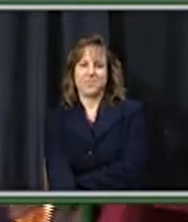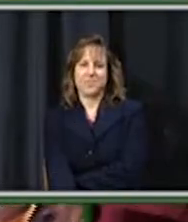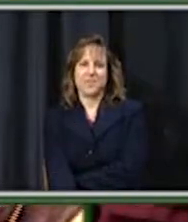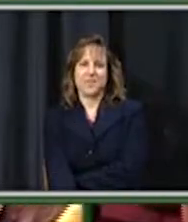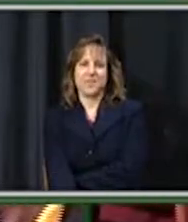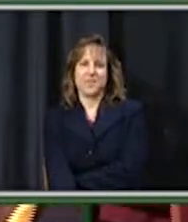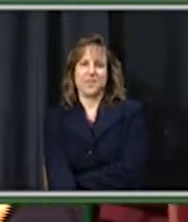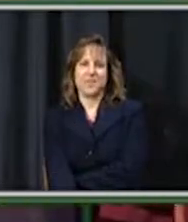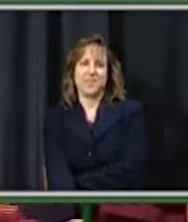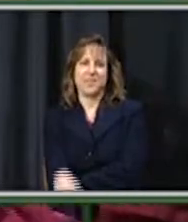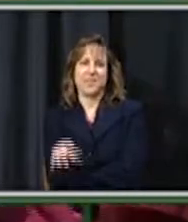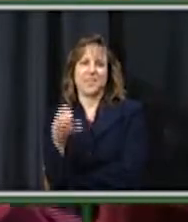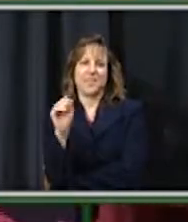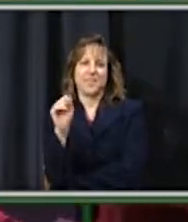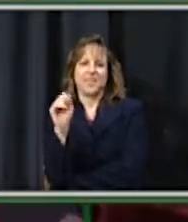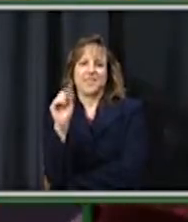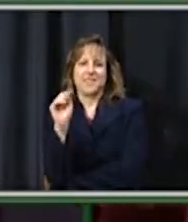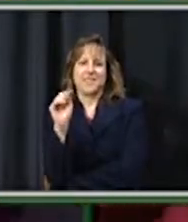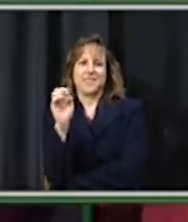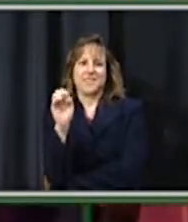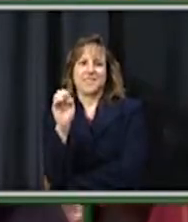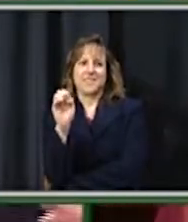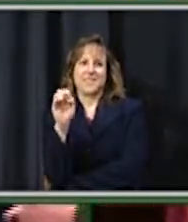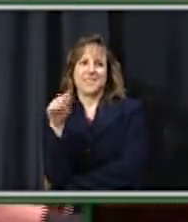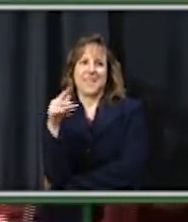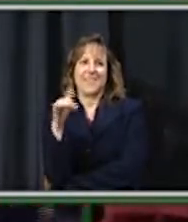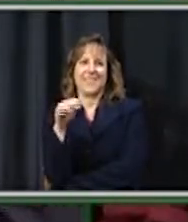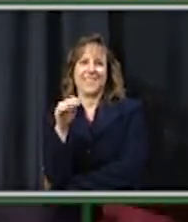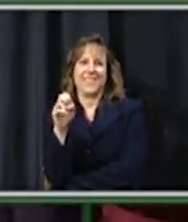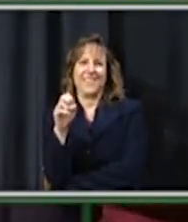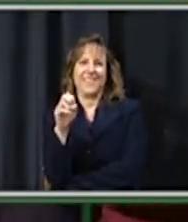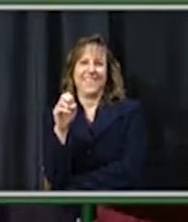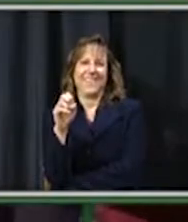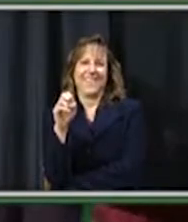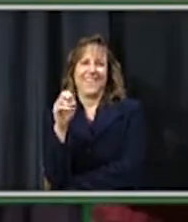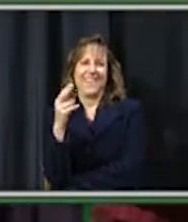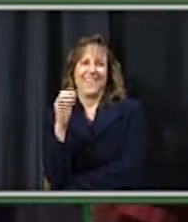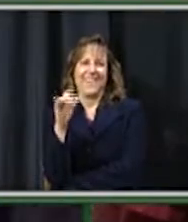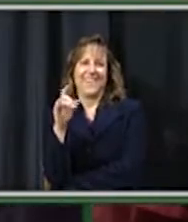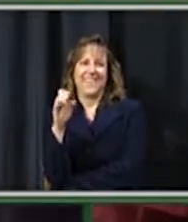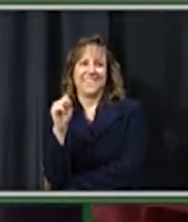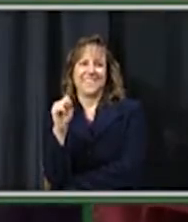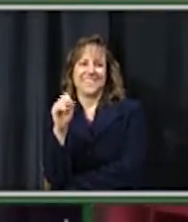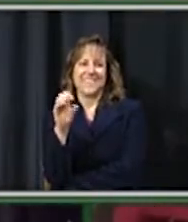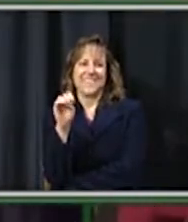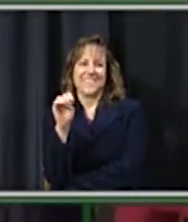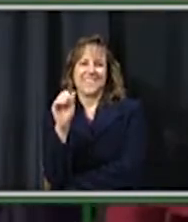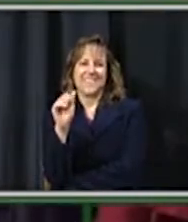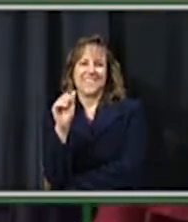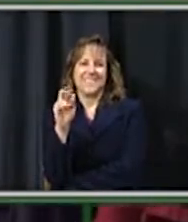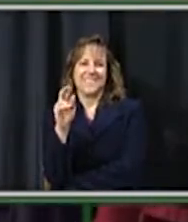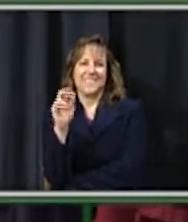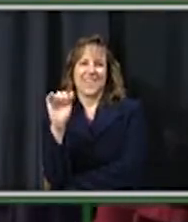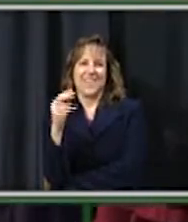Stephanie Barice Hayes. Sarah Ashley Wong.